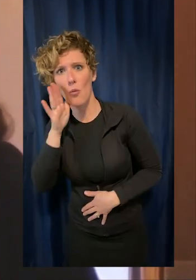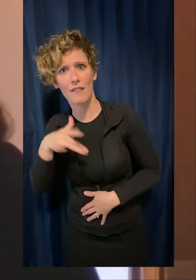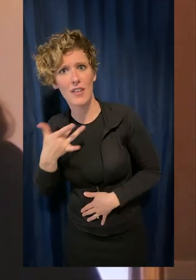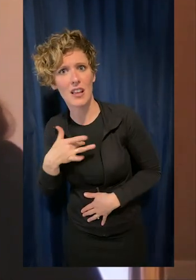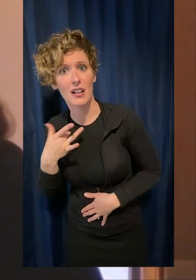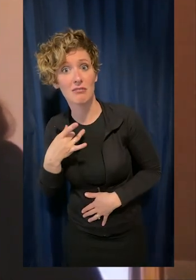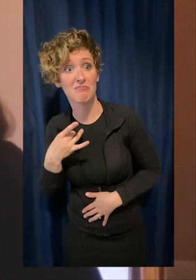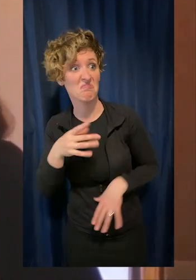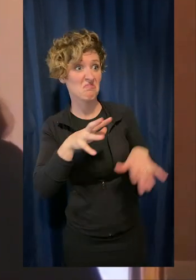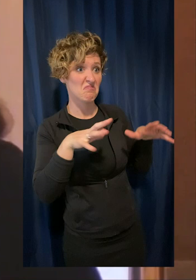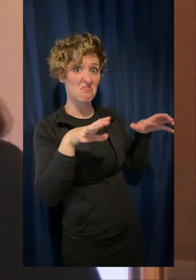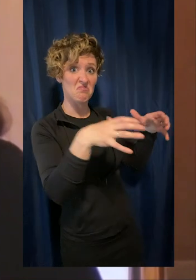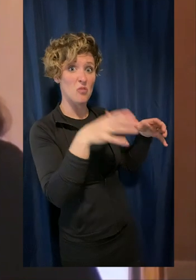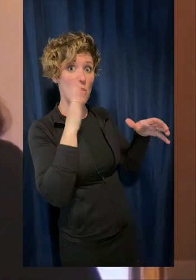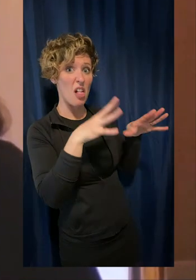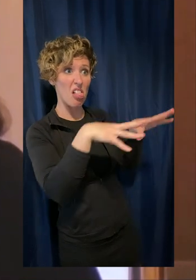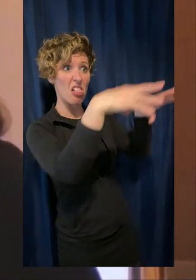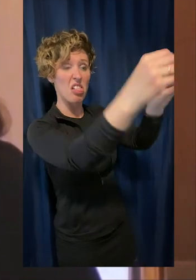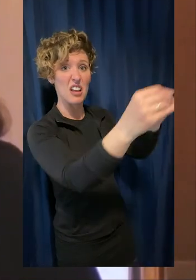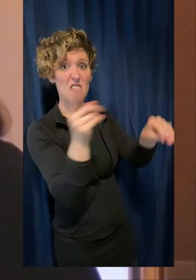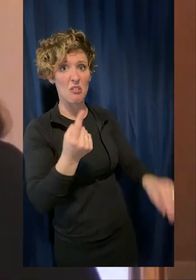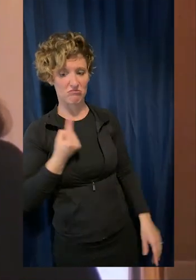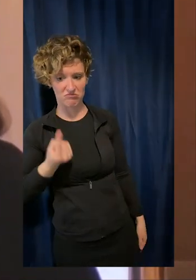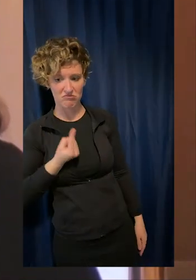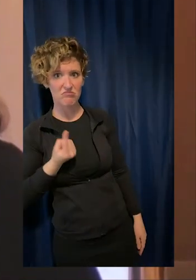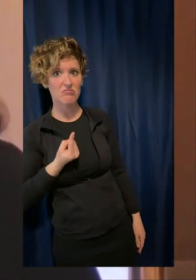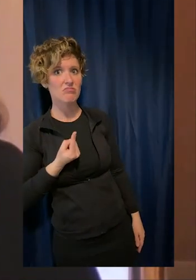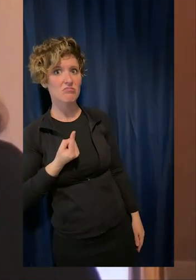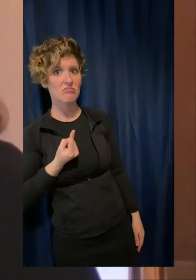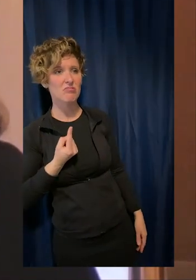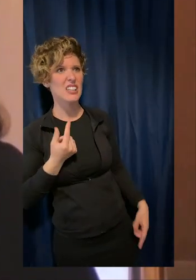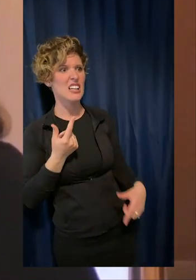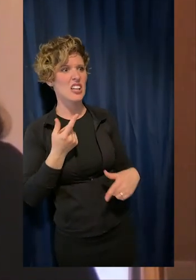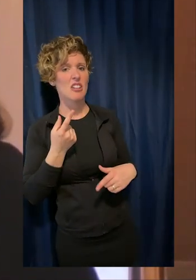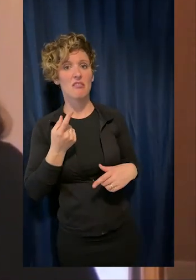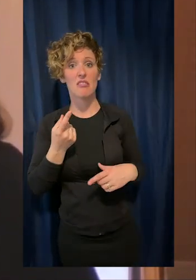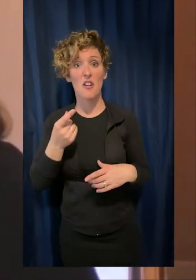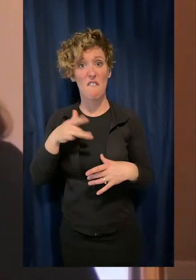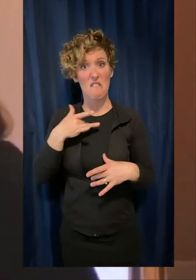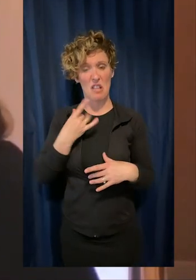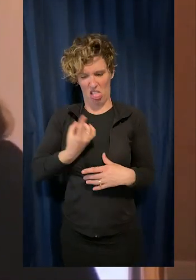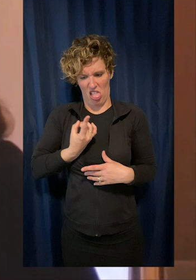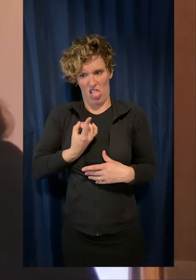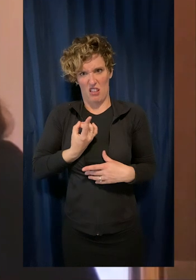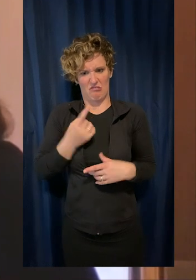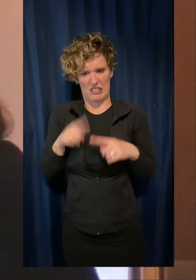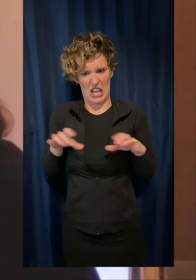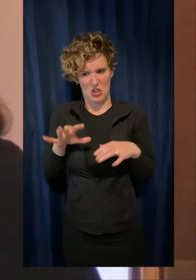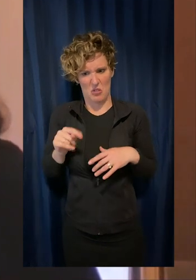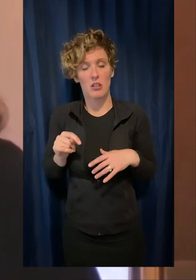lurch. You'll come down for the lurch with an unpleasant bump, and the chances are then that you'll be in a